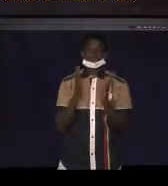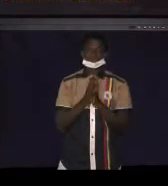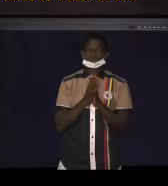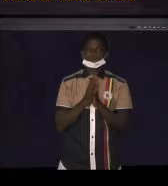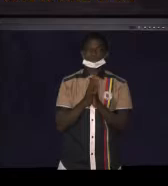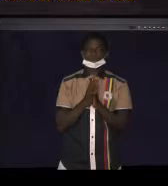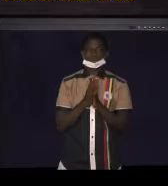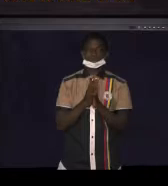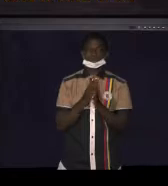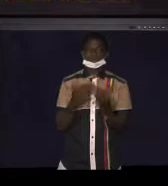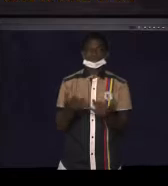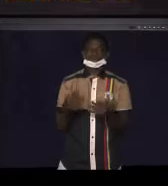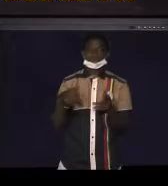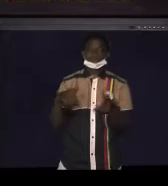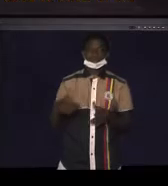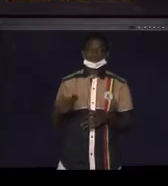chair.